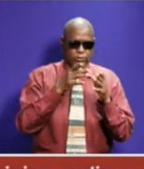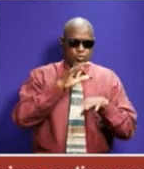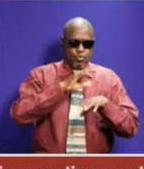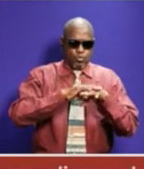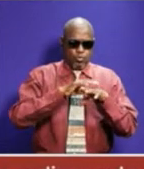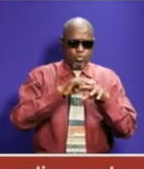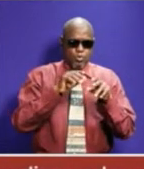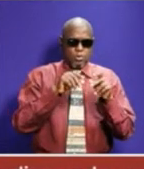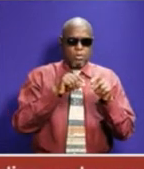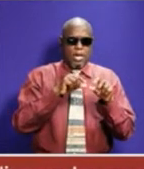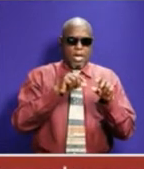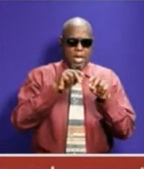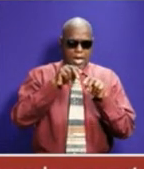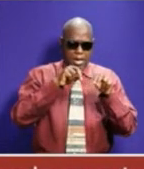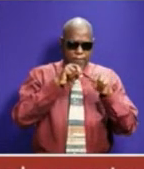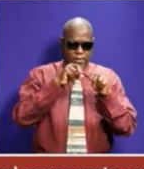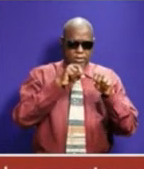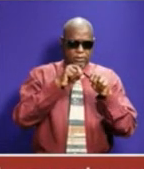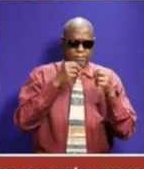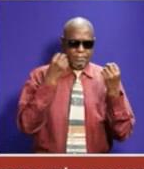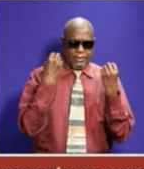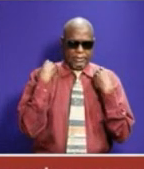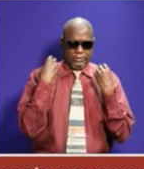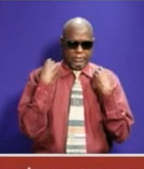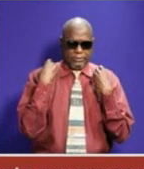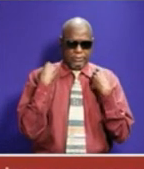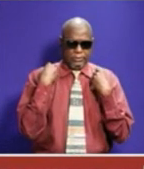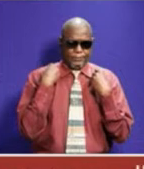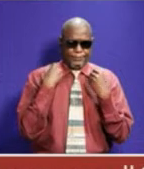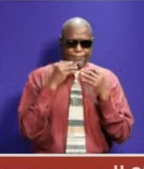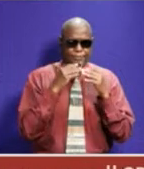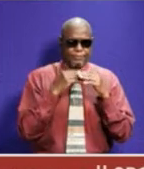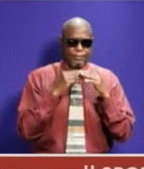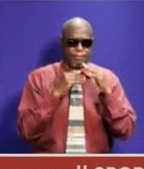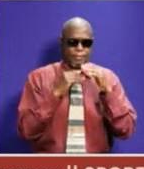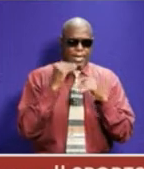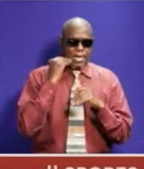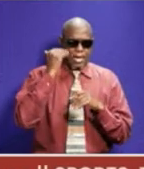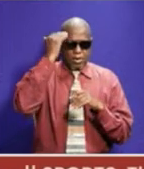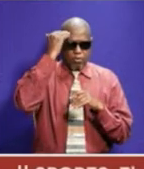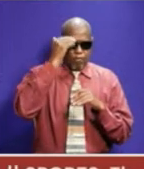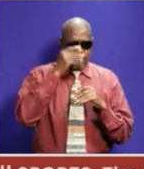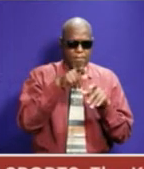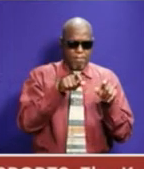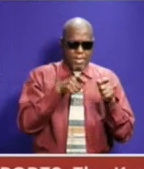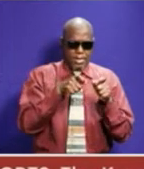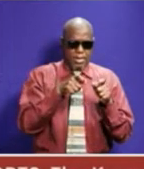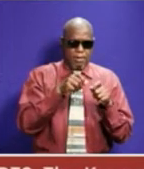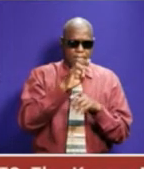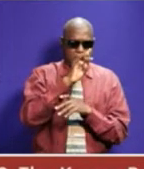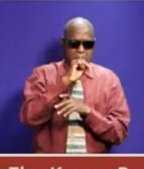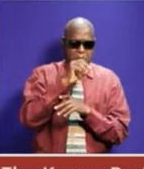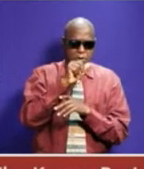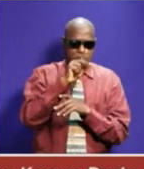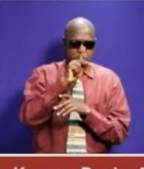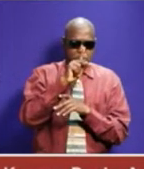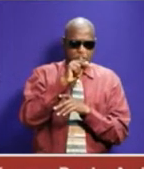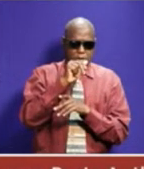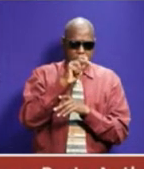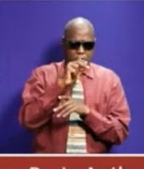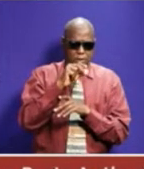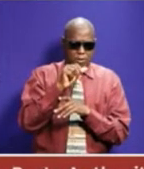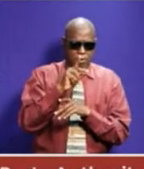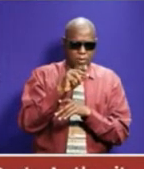governance practices. According to Hope Media's head of media, Dismas Makanda, the partnership will as well boost good governance